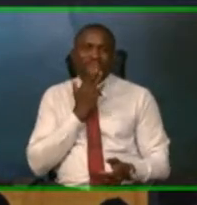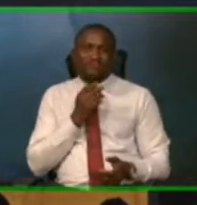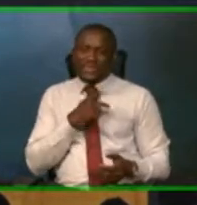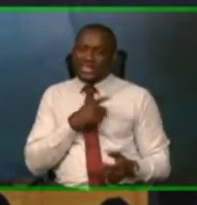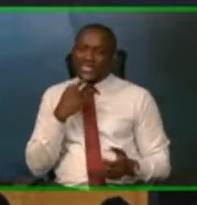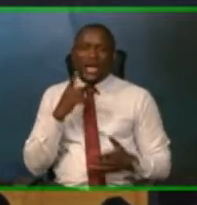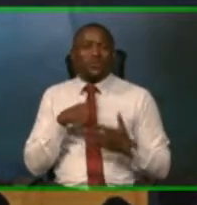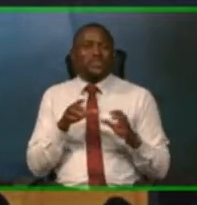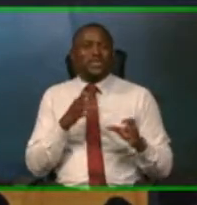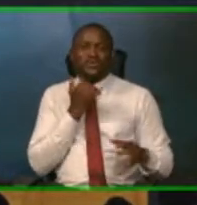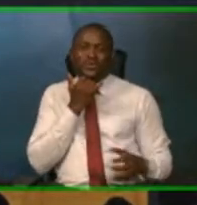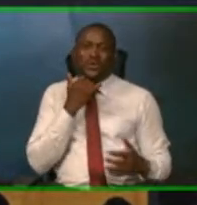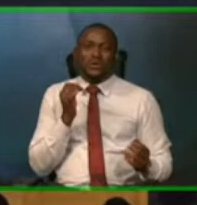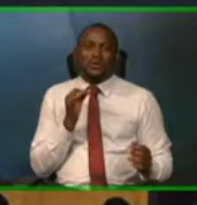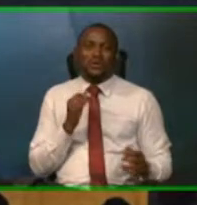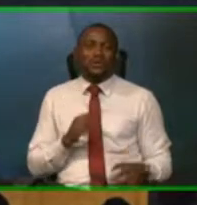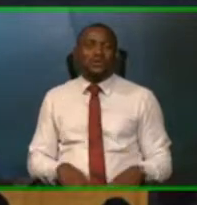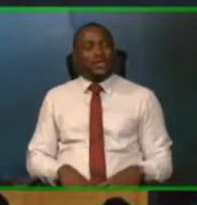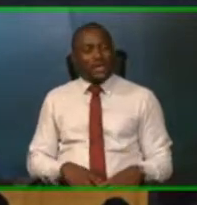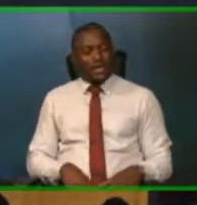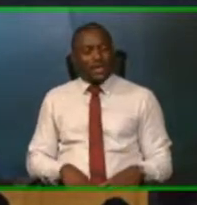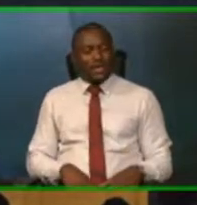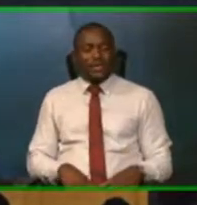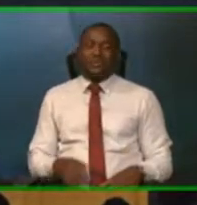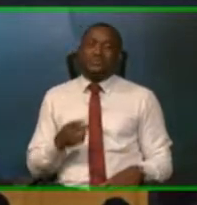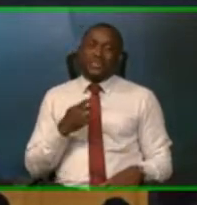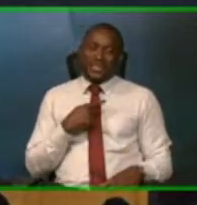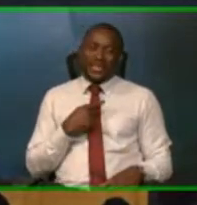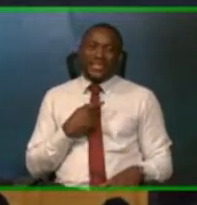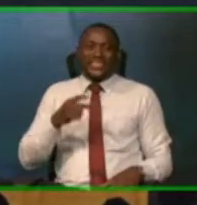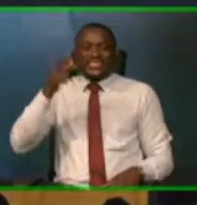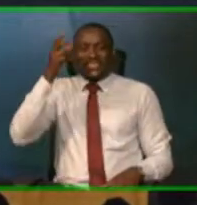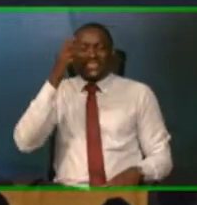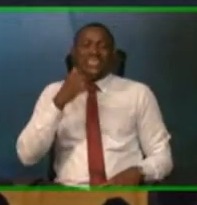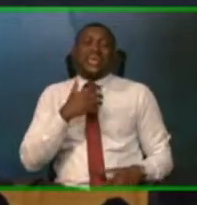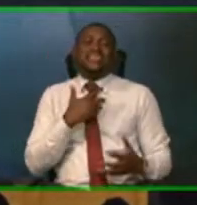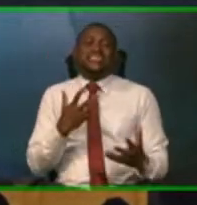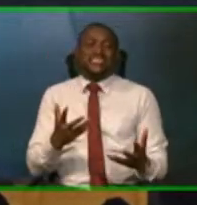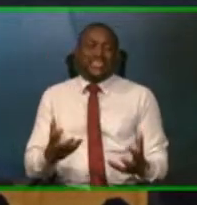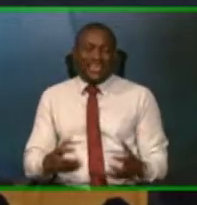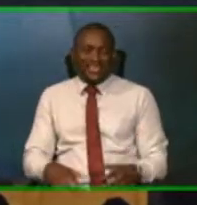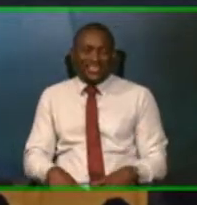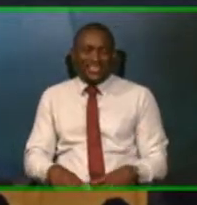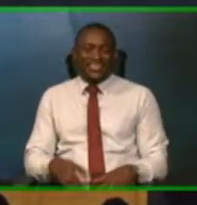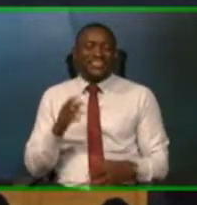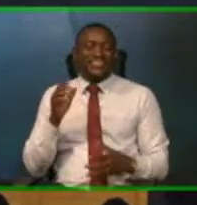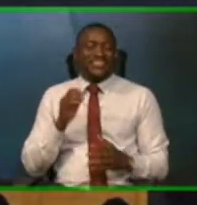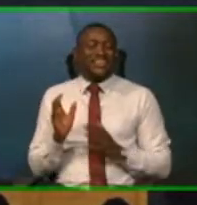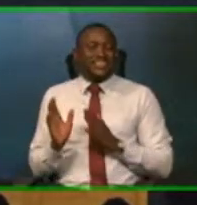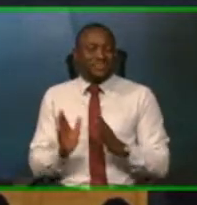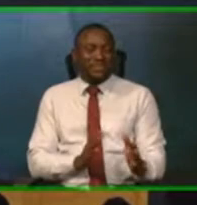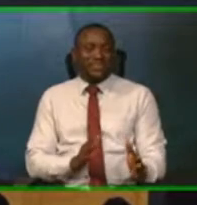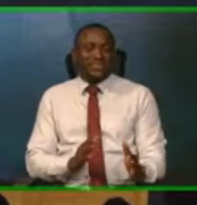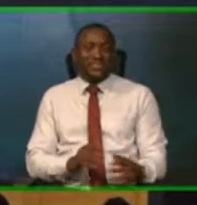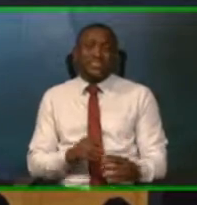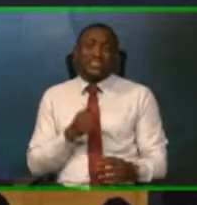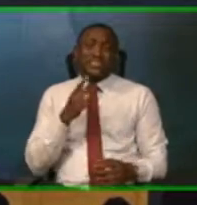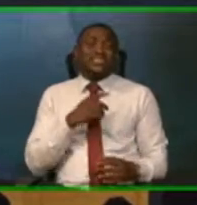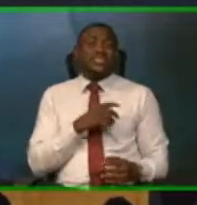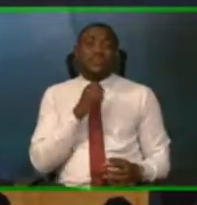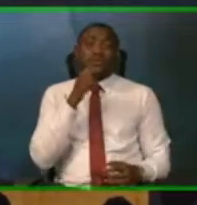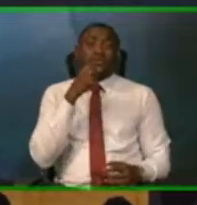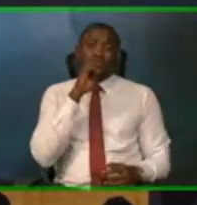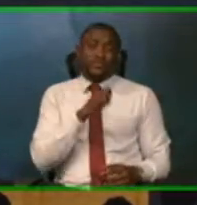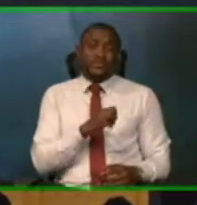Peter, Satan has desired. It's not only evil. Remember, it was the tree of the knowledge of good